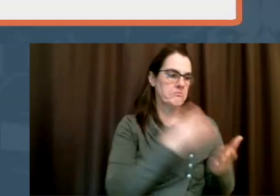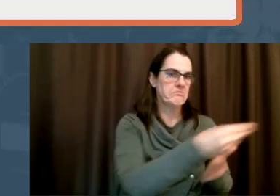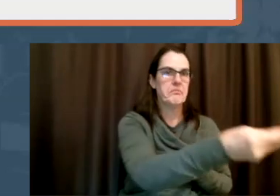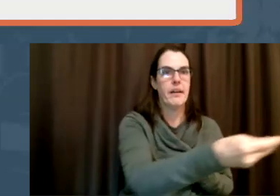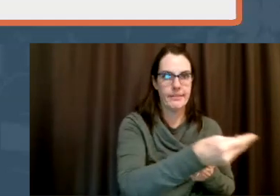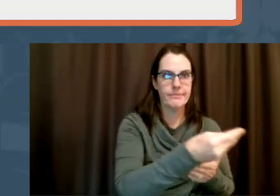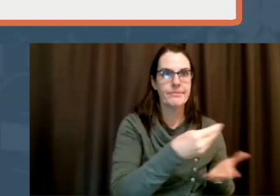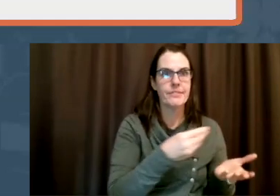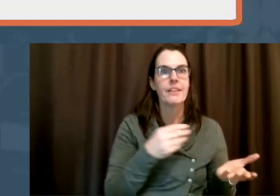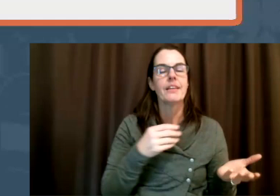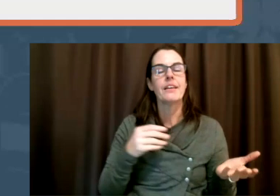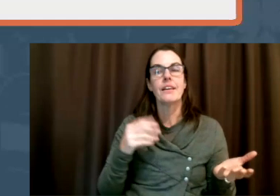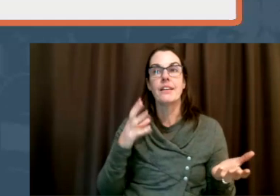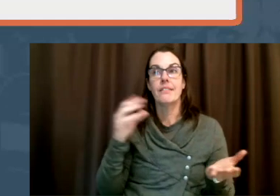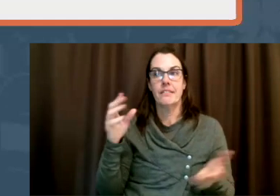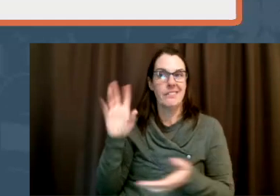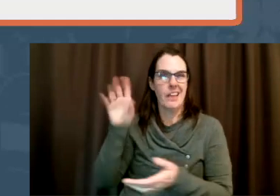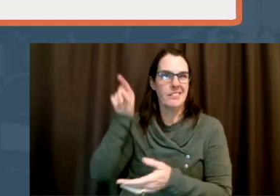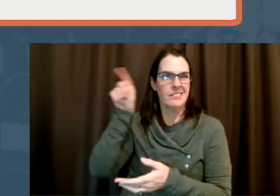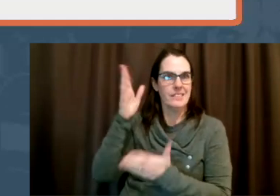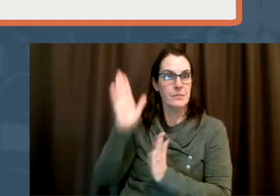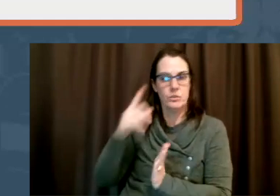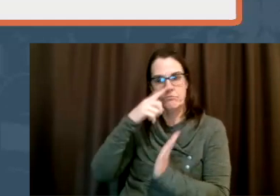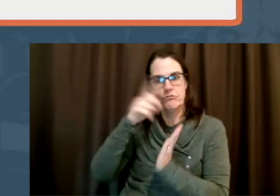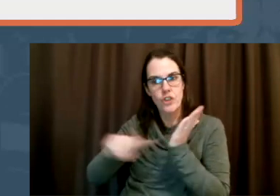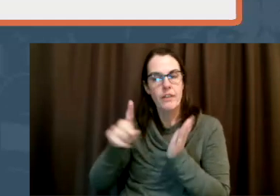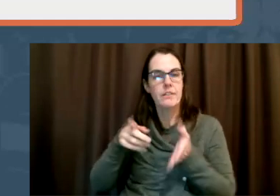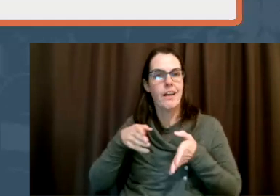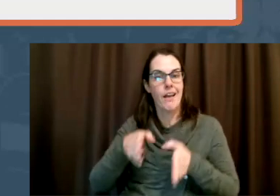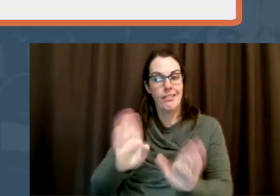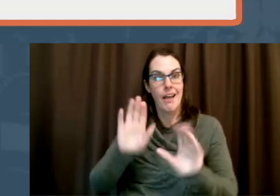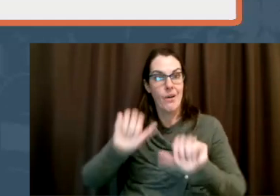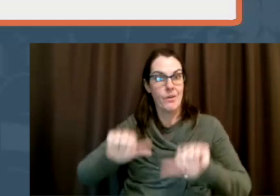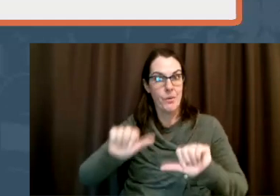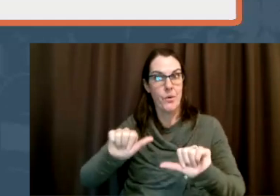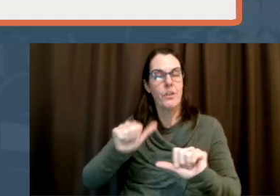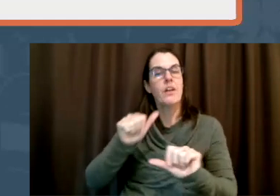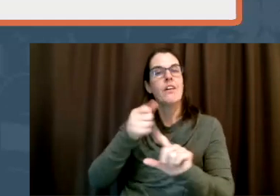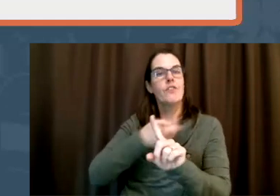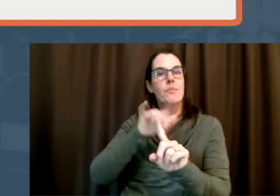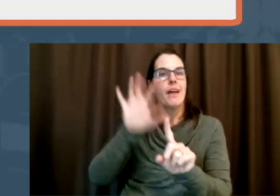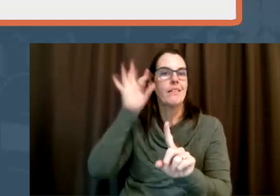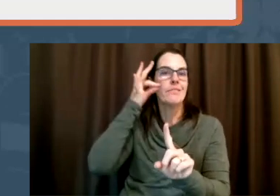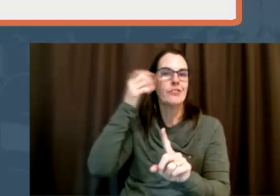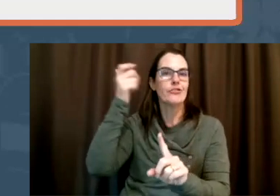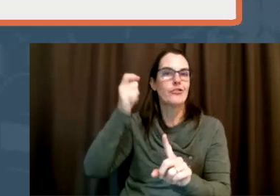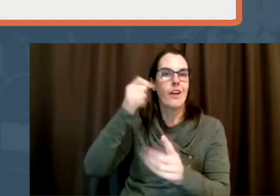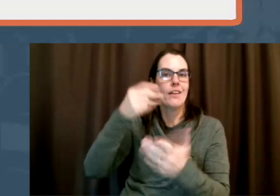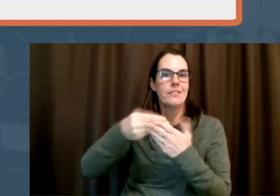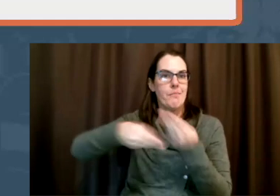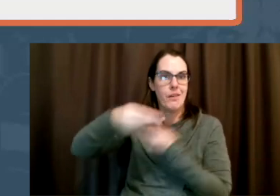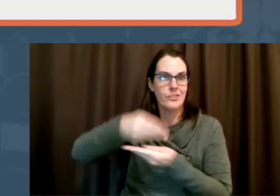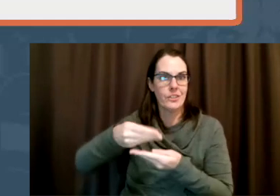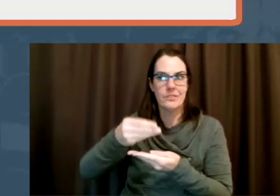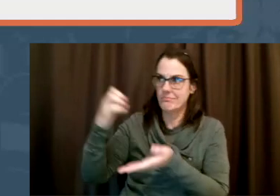and checked beforehand that it was allowable under the federal grant budget, right? And so having not only proof